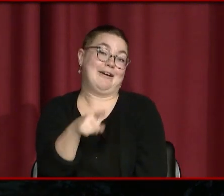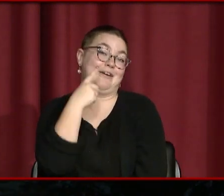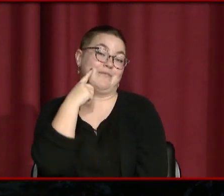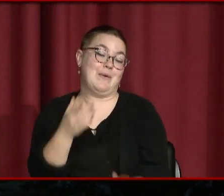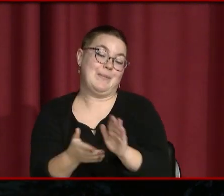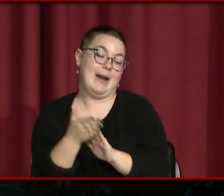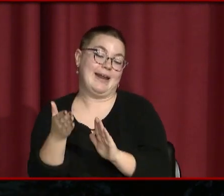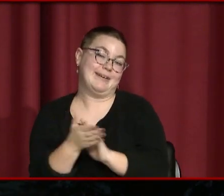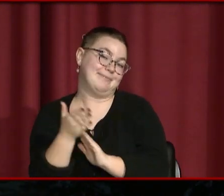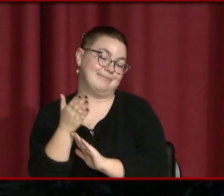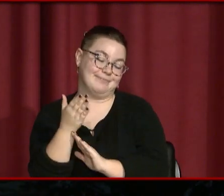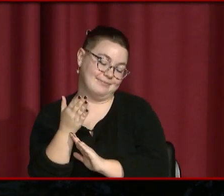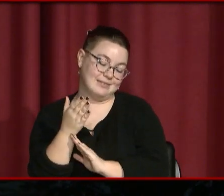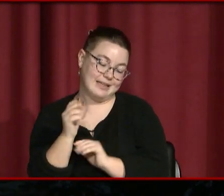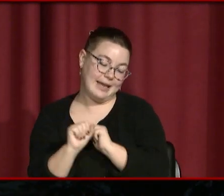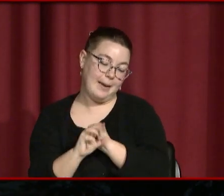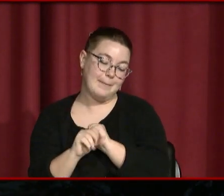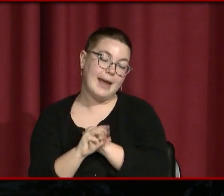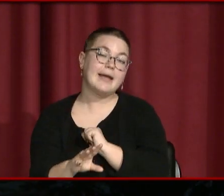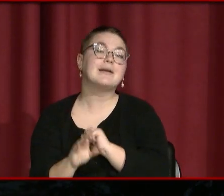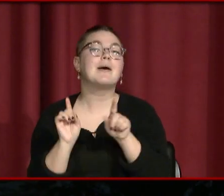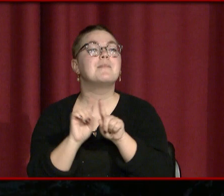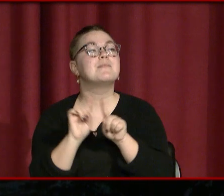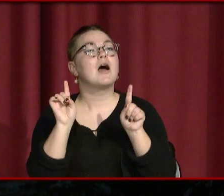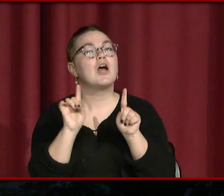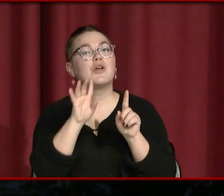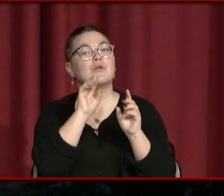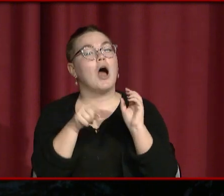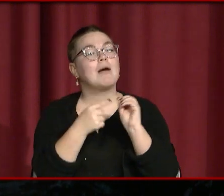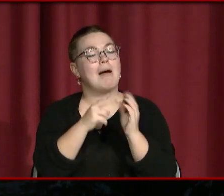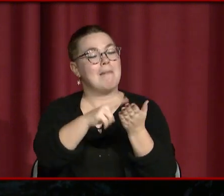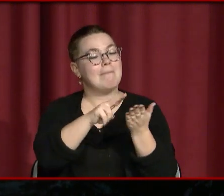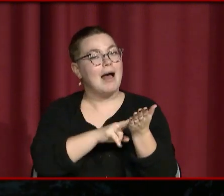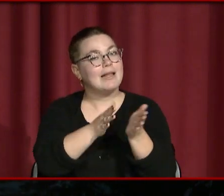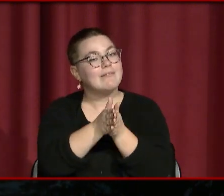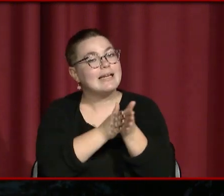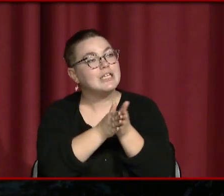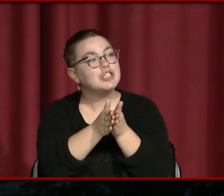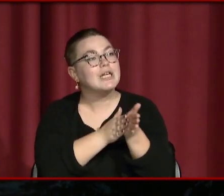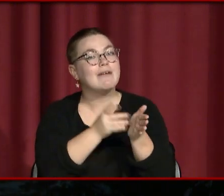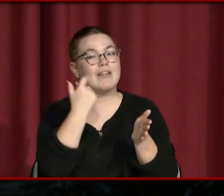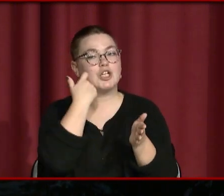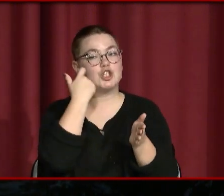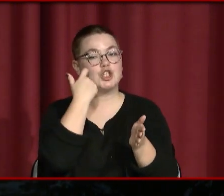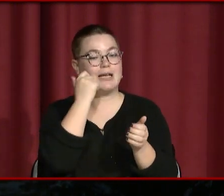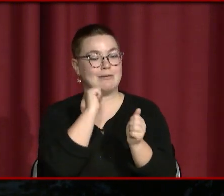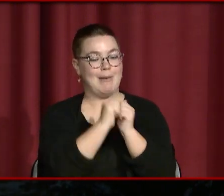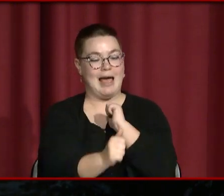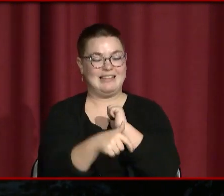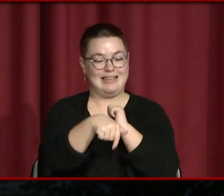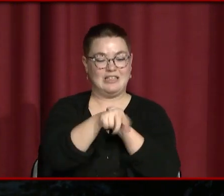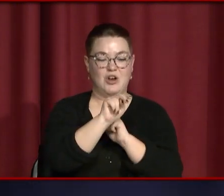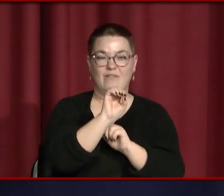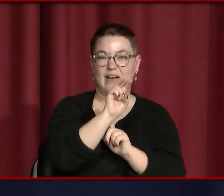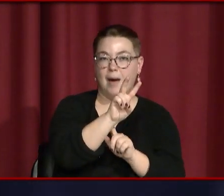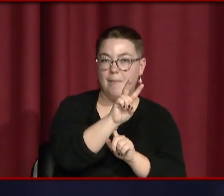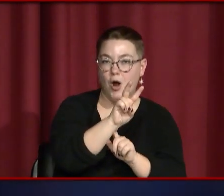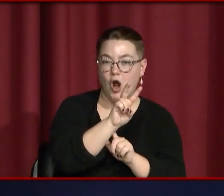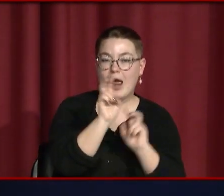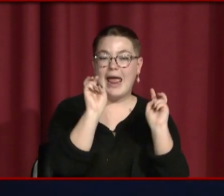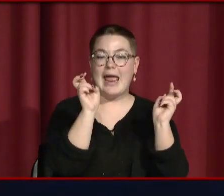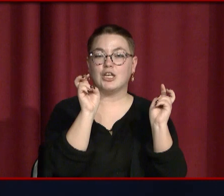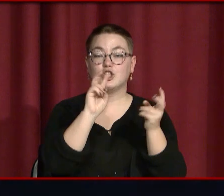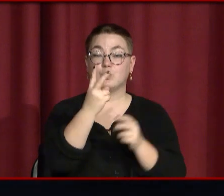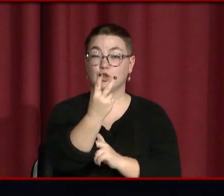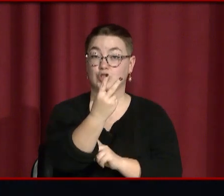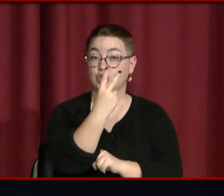You talk about these issues, and I think about ballot initiatives that actually passed just this past November, where issue 2 was a